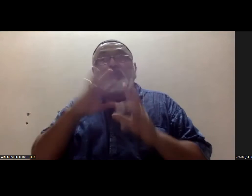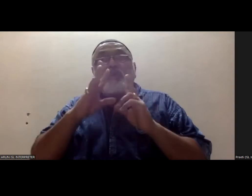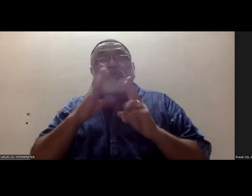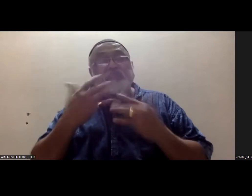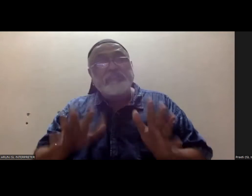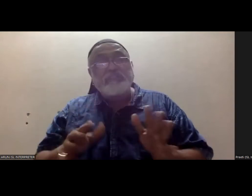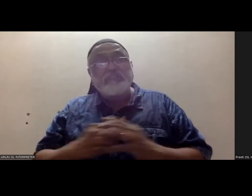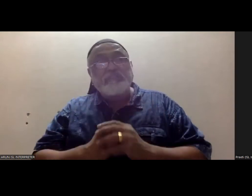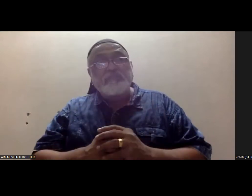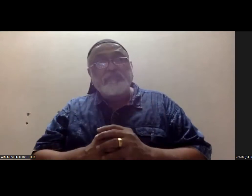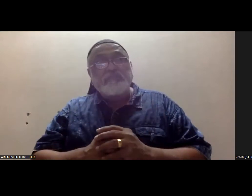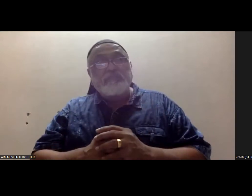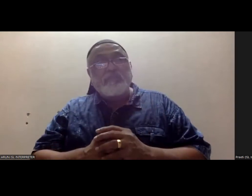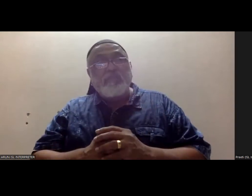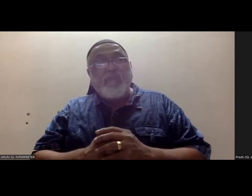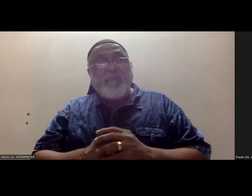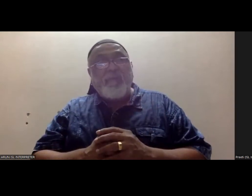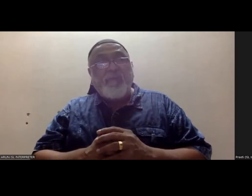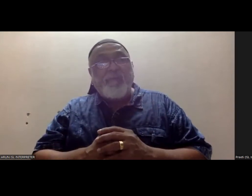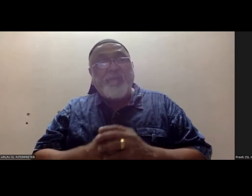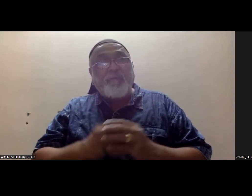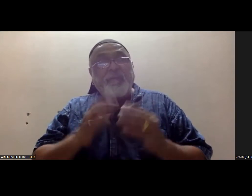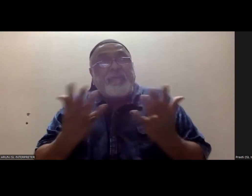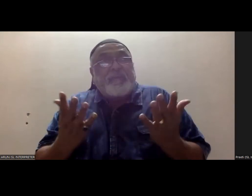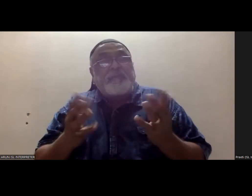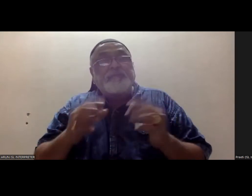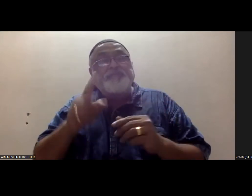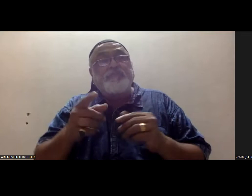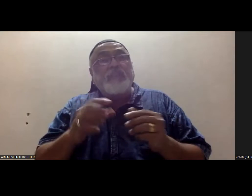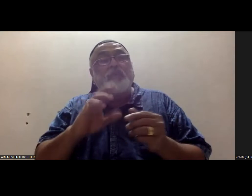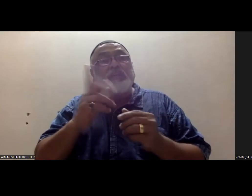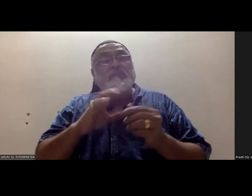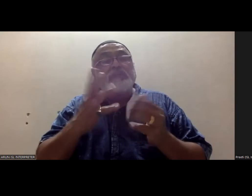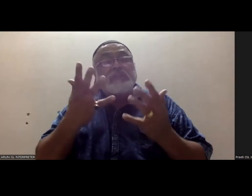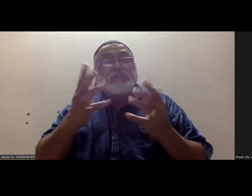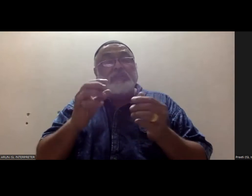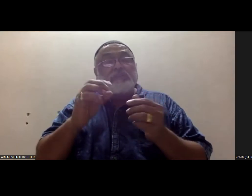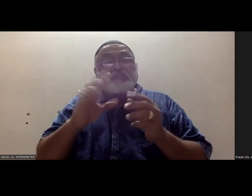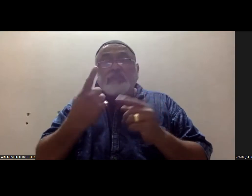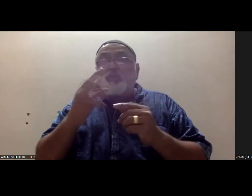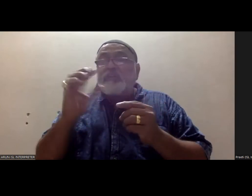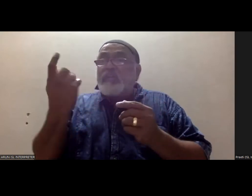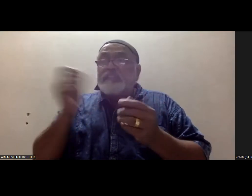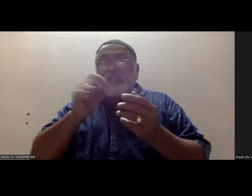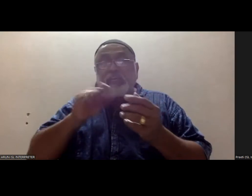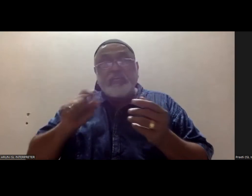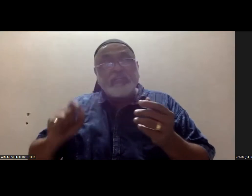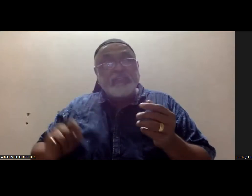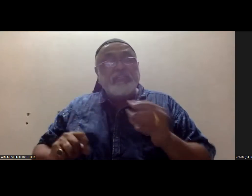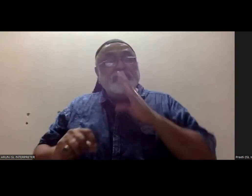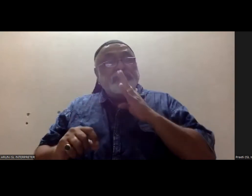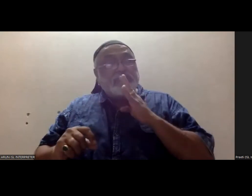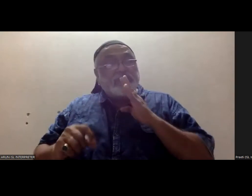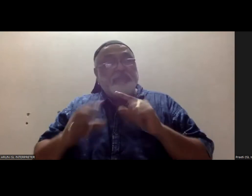Yes. Yes. So is there a possibility where you can arrange for a scribe? Don't worry, sir. Don't worry. No, I'm just asking.